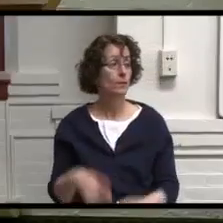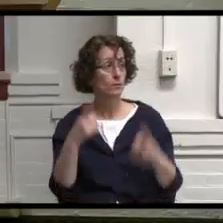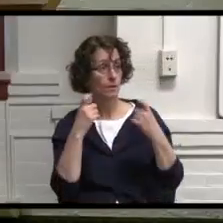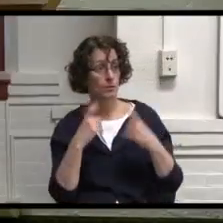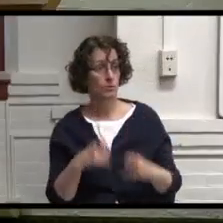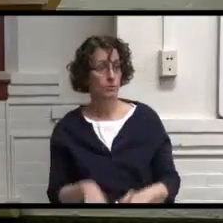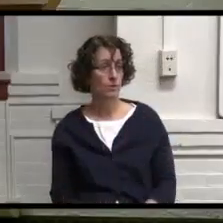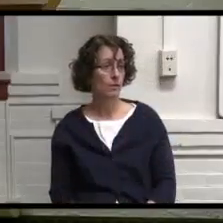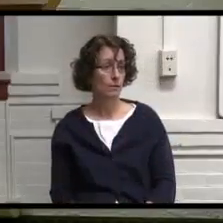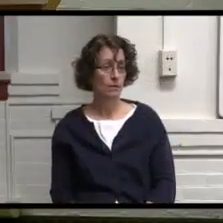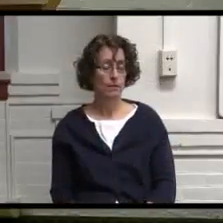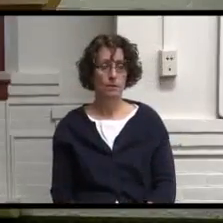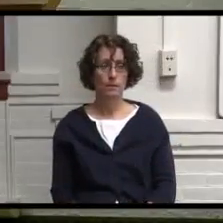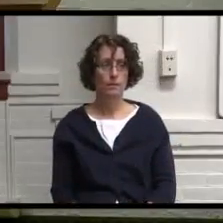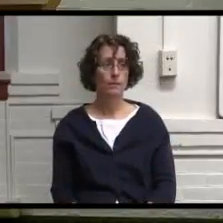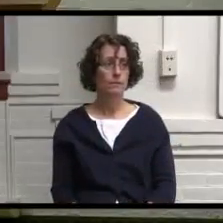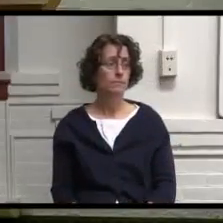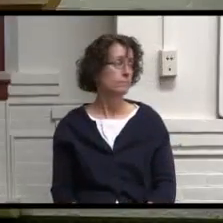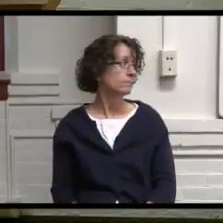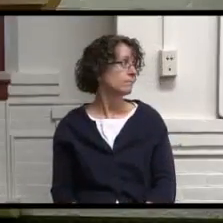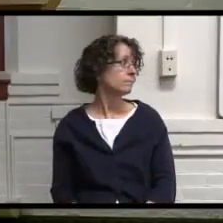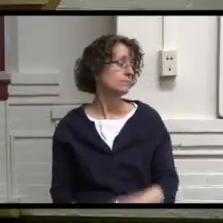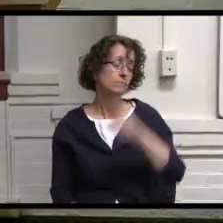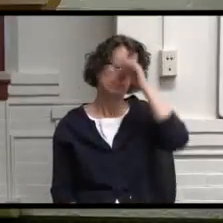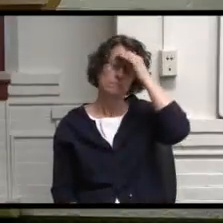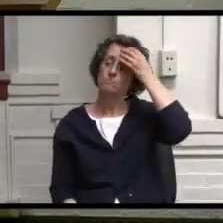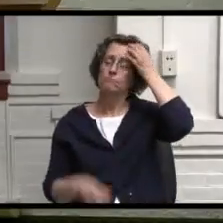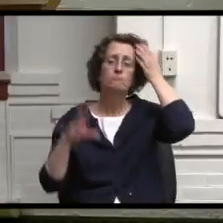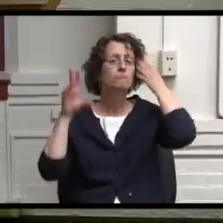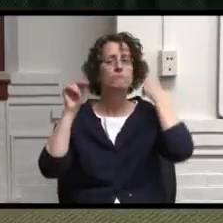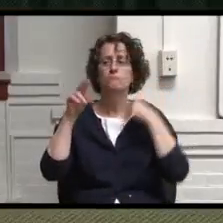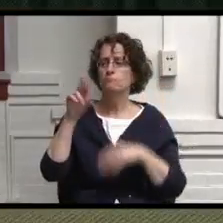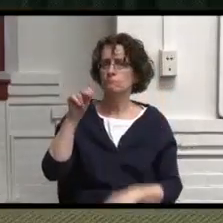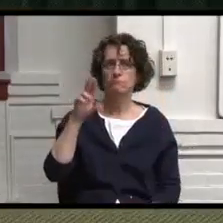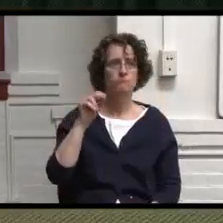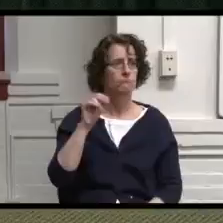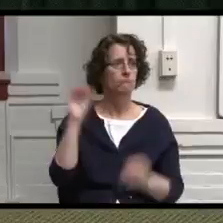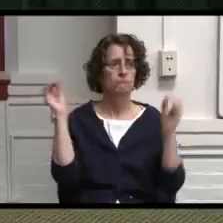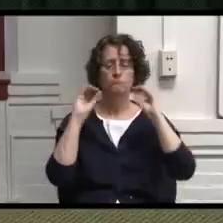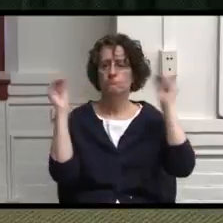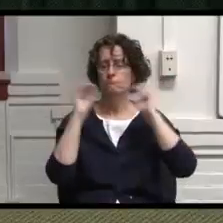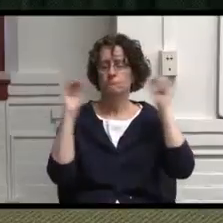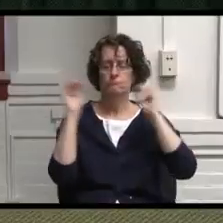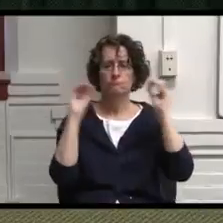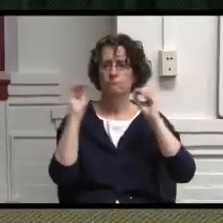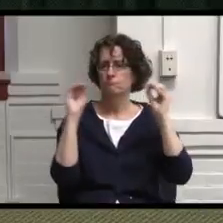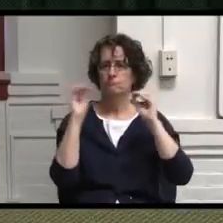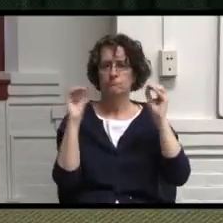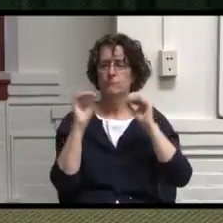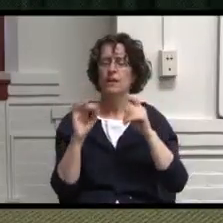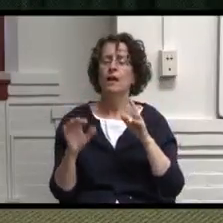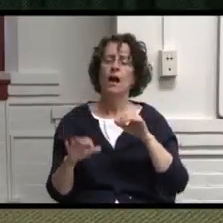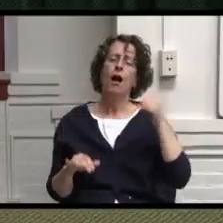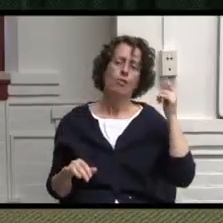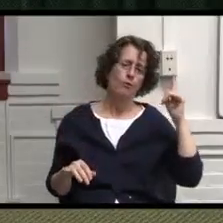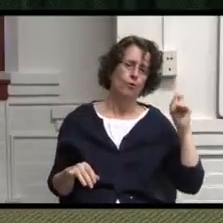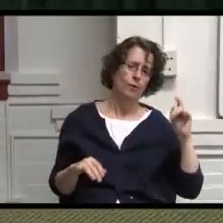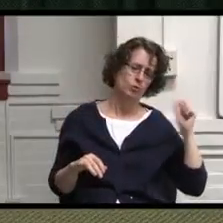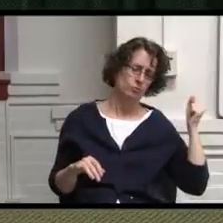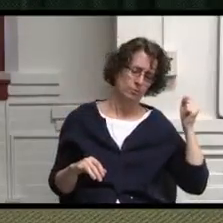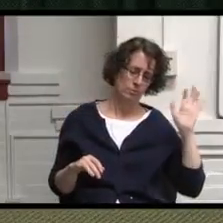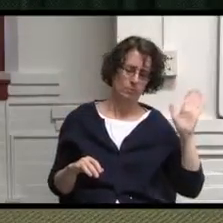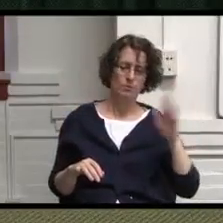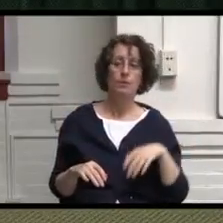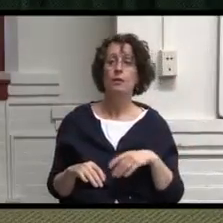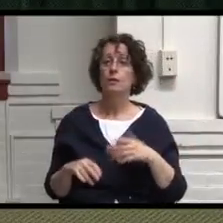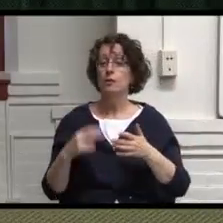Questions? Any questions? We're gonna have a... No, I have no questions on this. I have questions on a question on something else. Okay, because what we're gonna